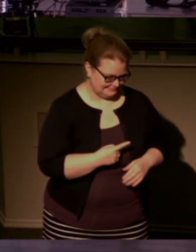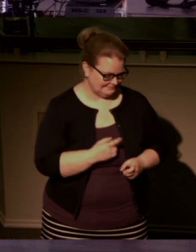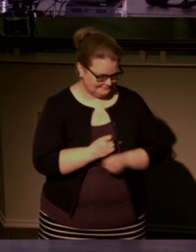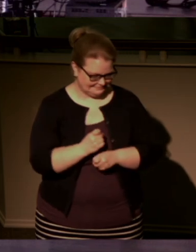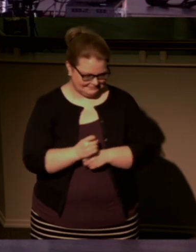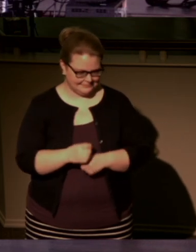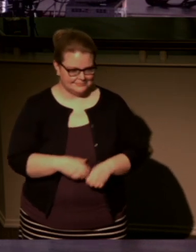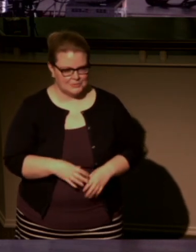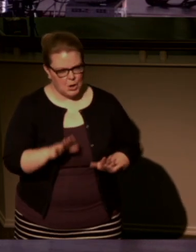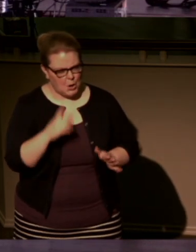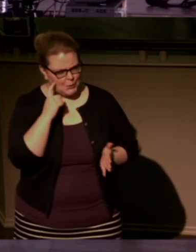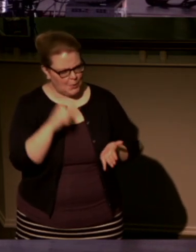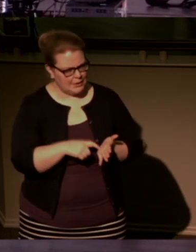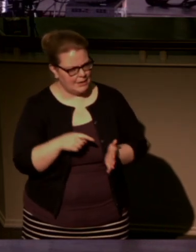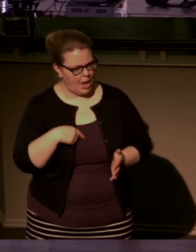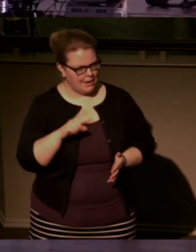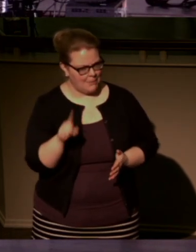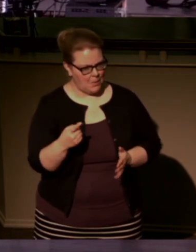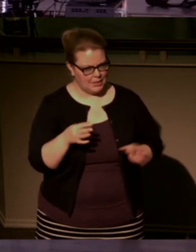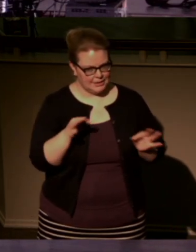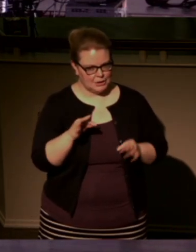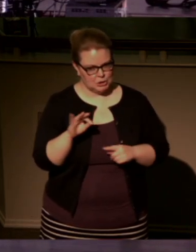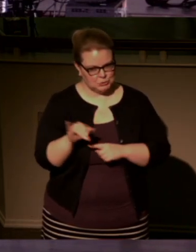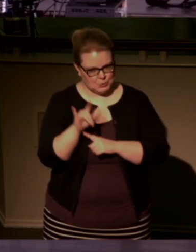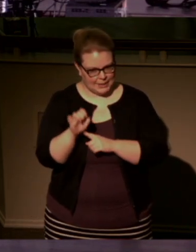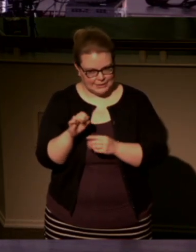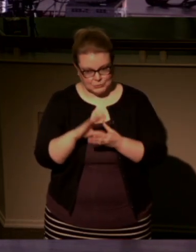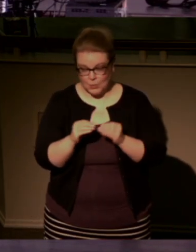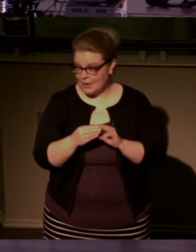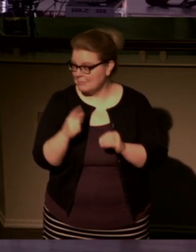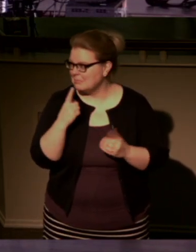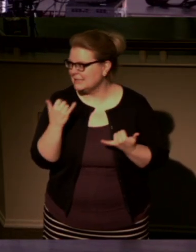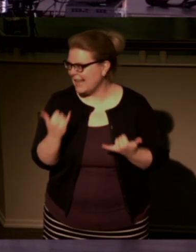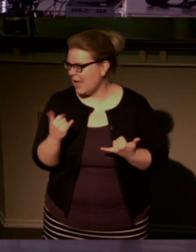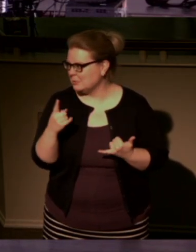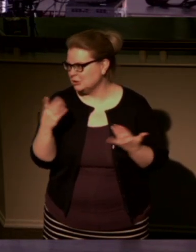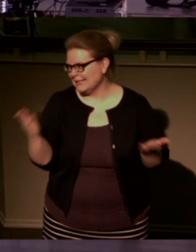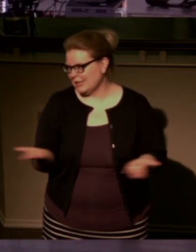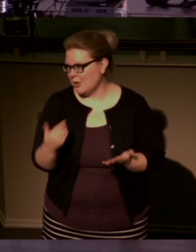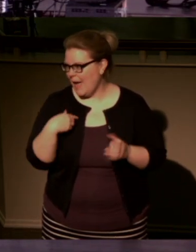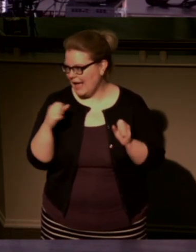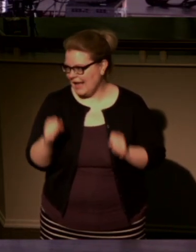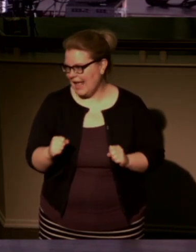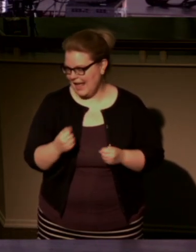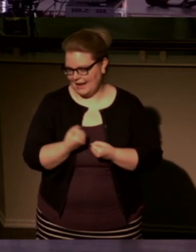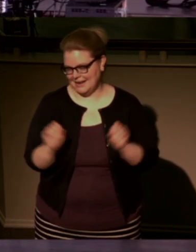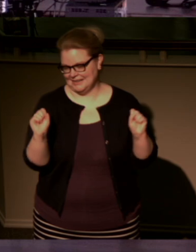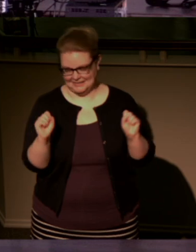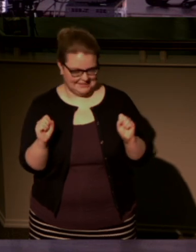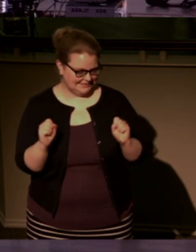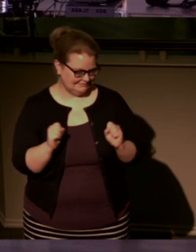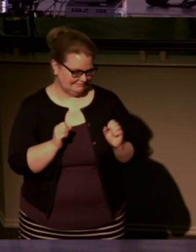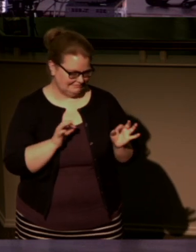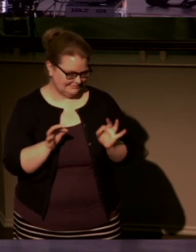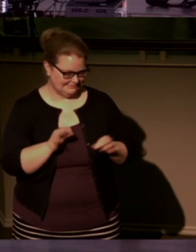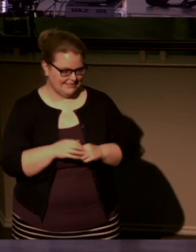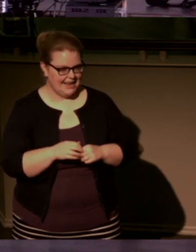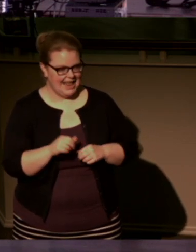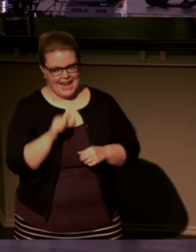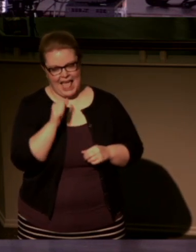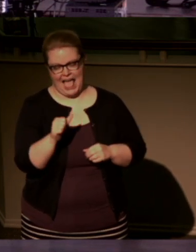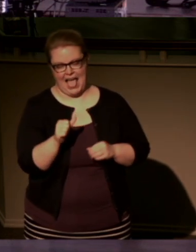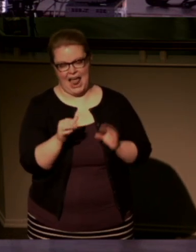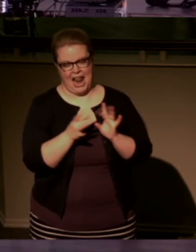You notice I'm only telling a Julie story because she's now in here, so she gets to hear them. It's not behind your back,